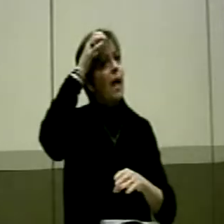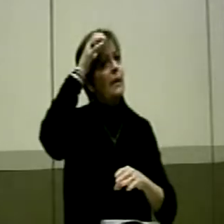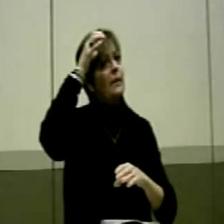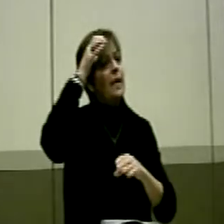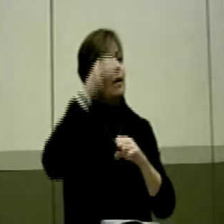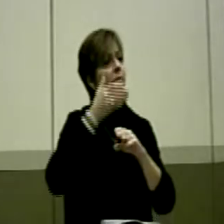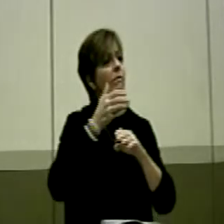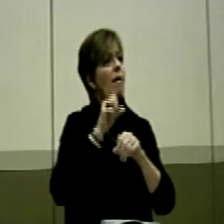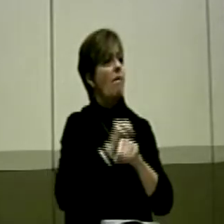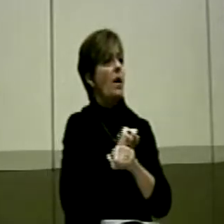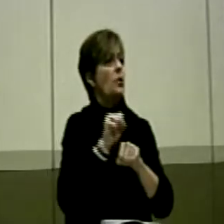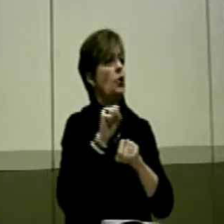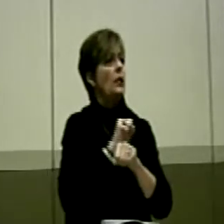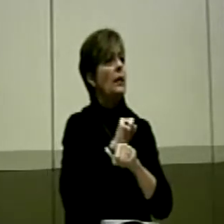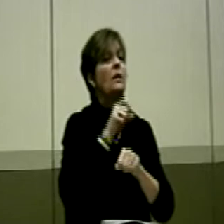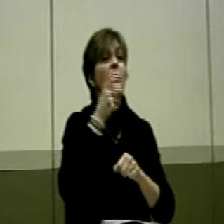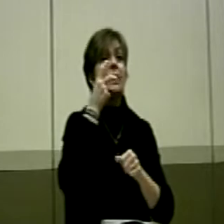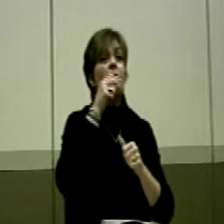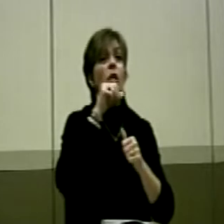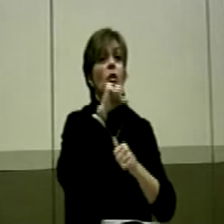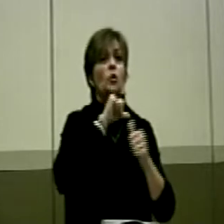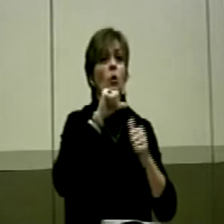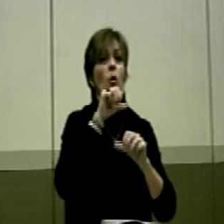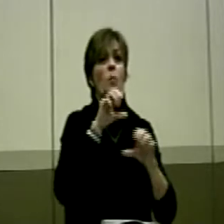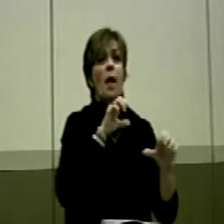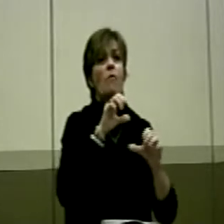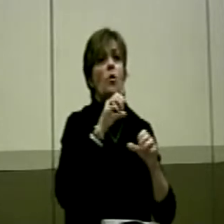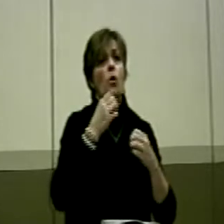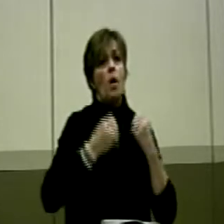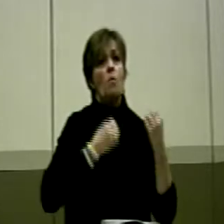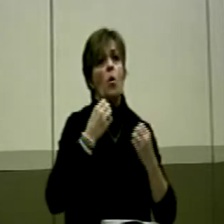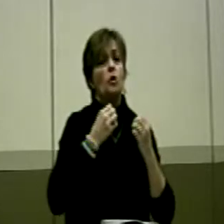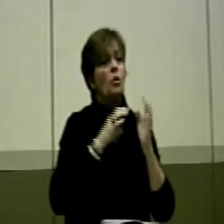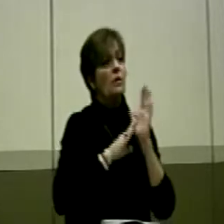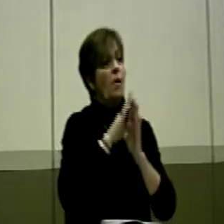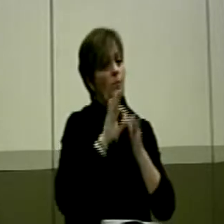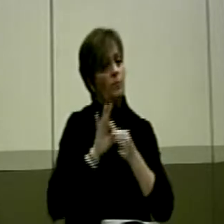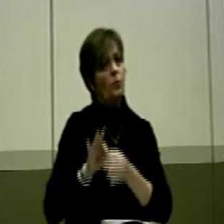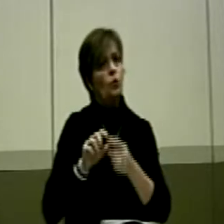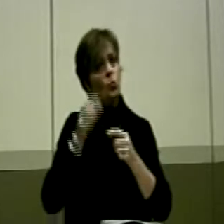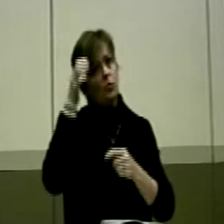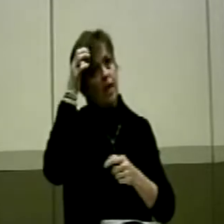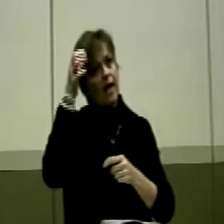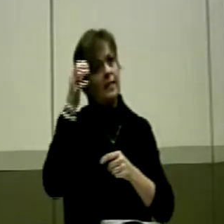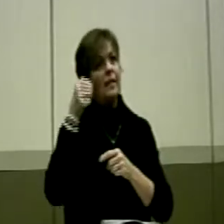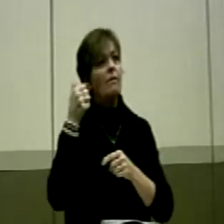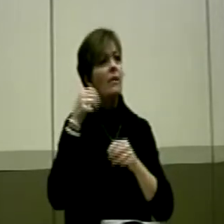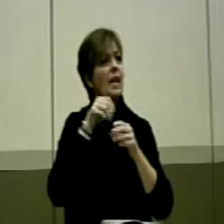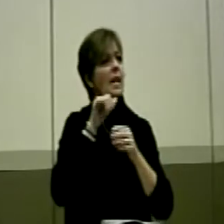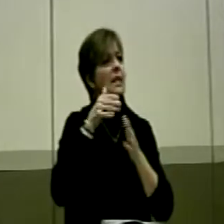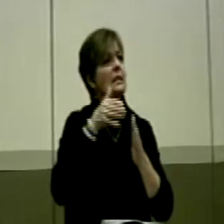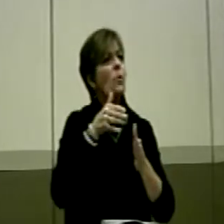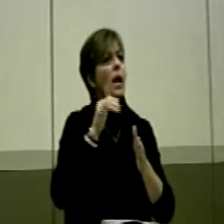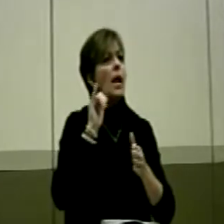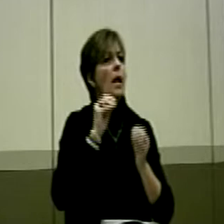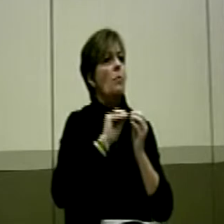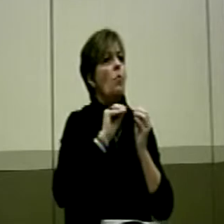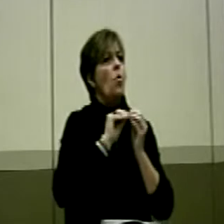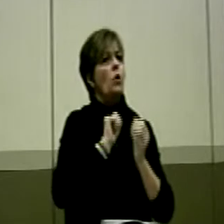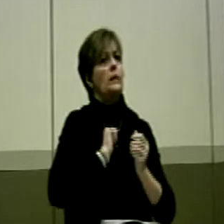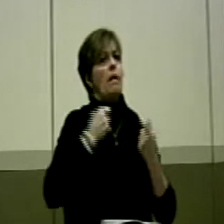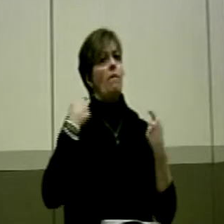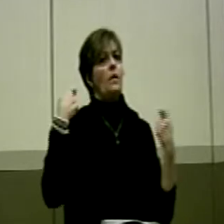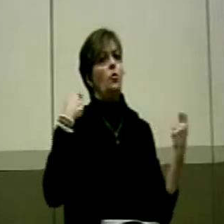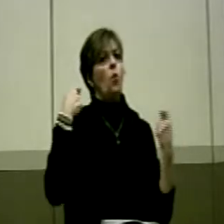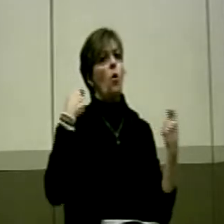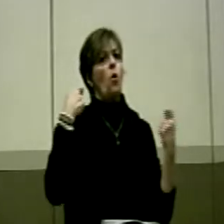emotional development relate to the cognitive in this way, like more self-control in like responding, right?